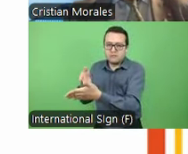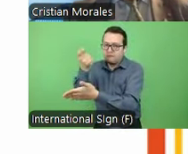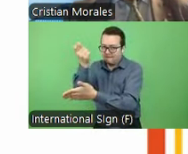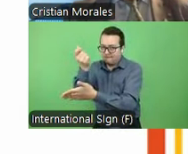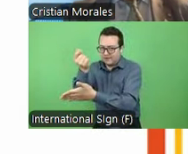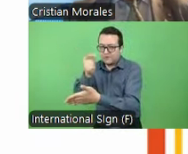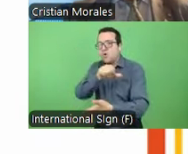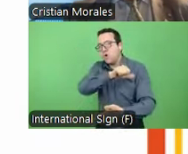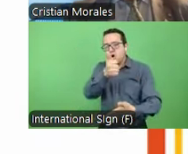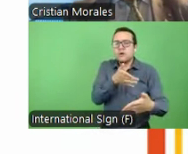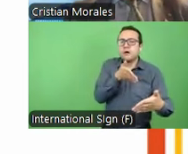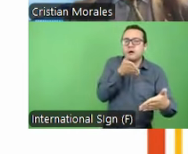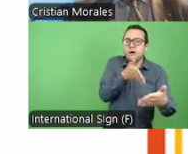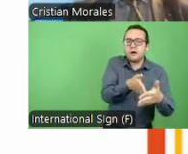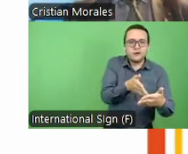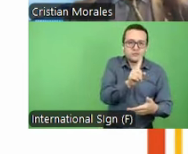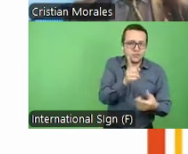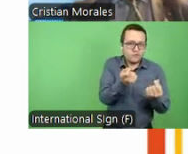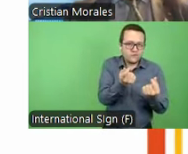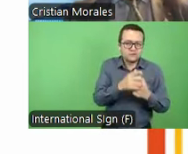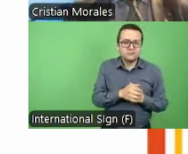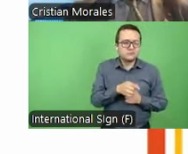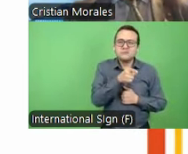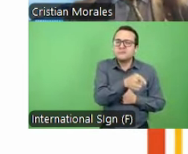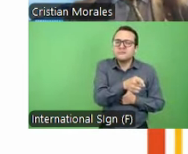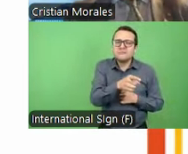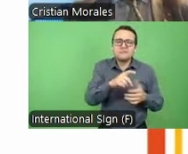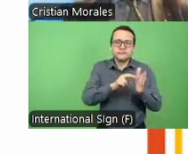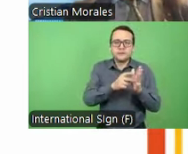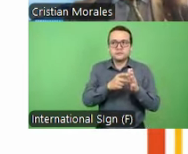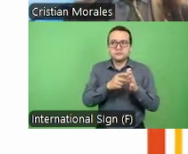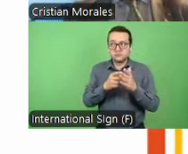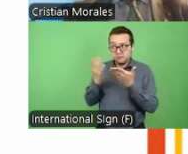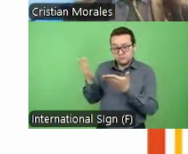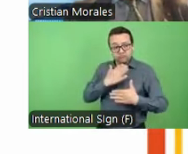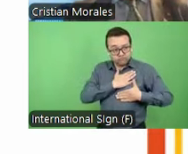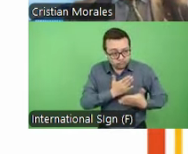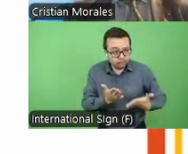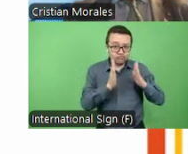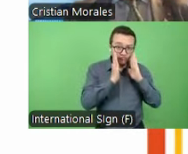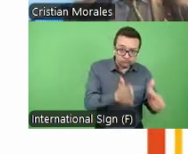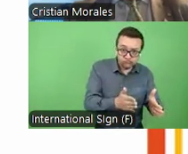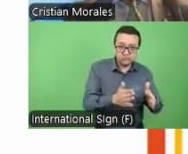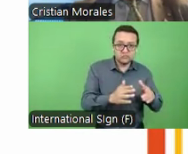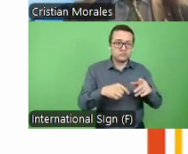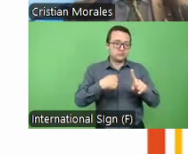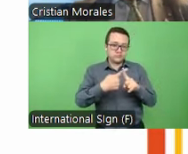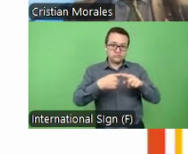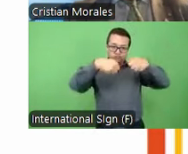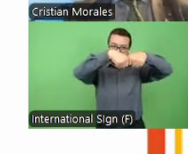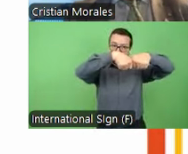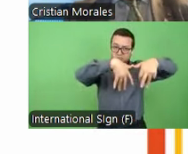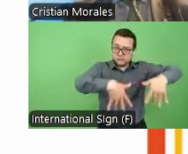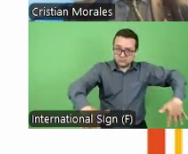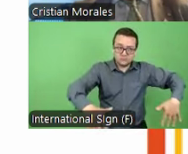eso nos non-financial barriers referimos have. a And las this makes reference organizacionales, to the disponibilidad, organizational ones and aceptabilidad to o be able to see geográfica. this part. En este caso,